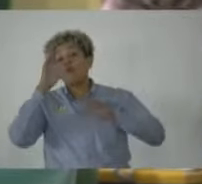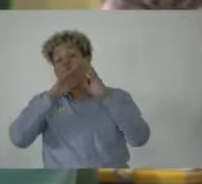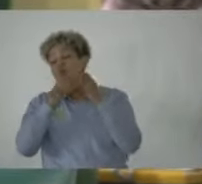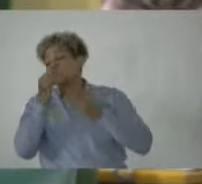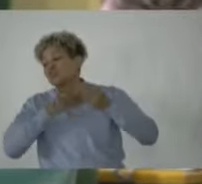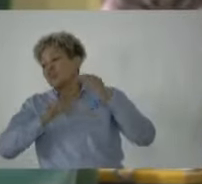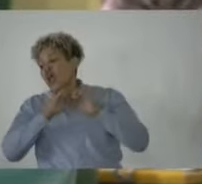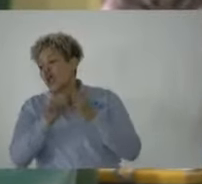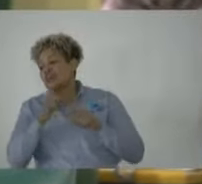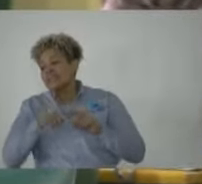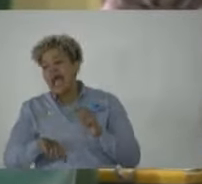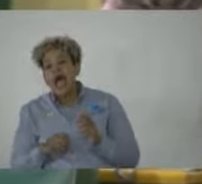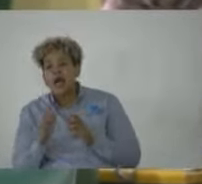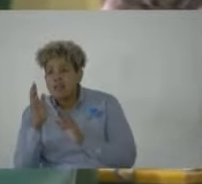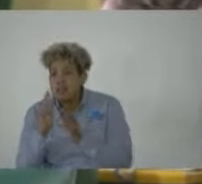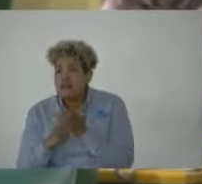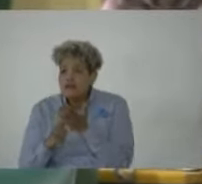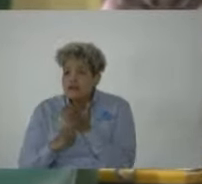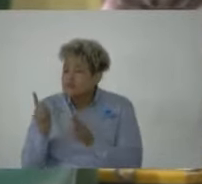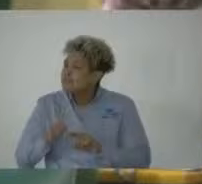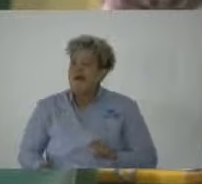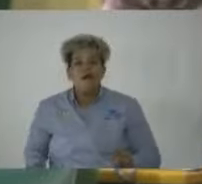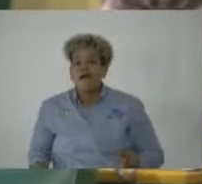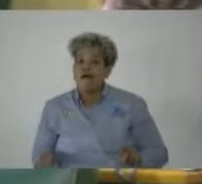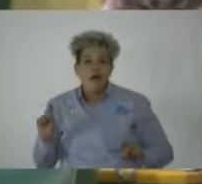It's not a negotiable provision.